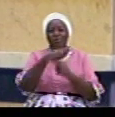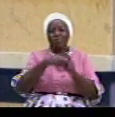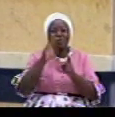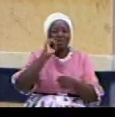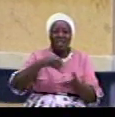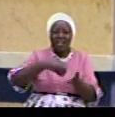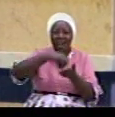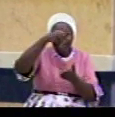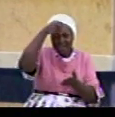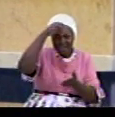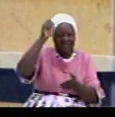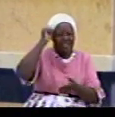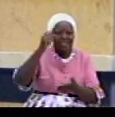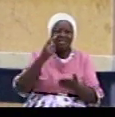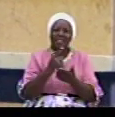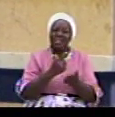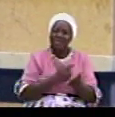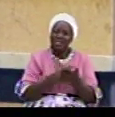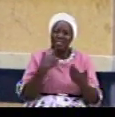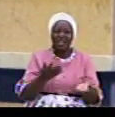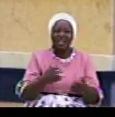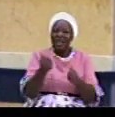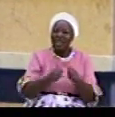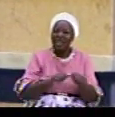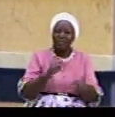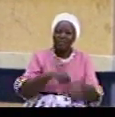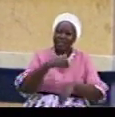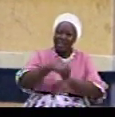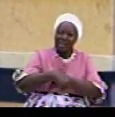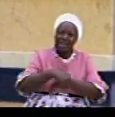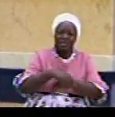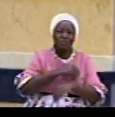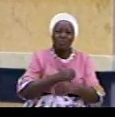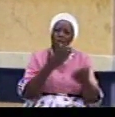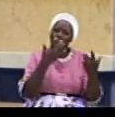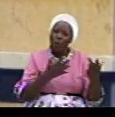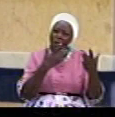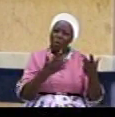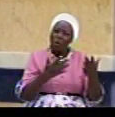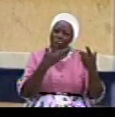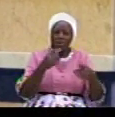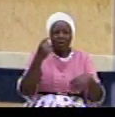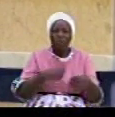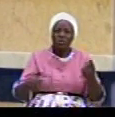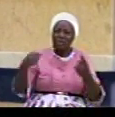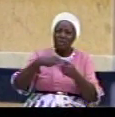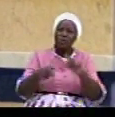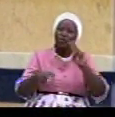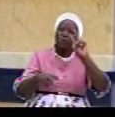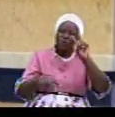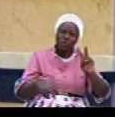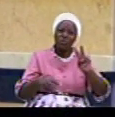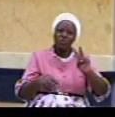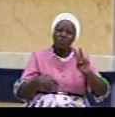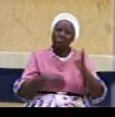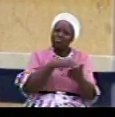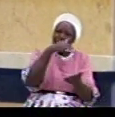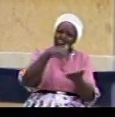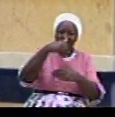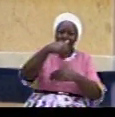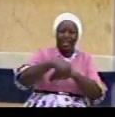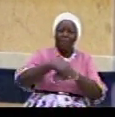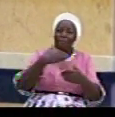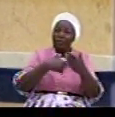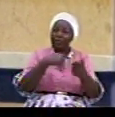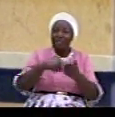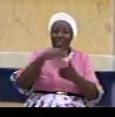be waiting here till 2 a.m. before this boy will wake everybody up and